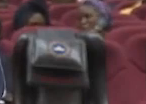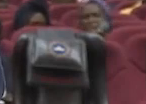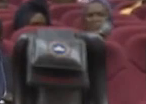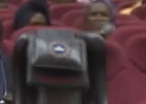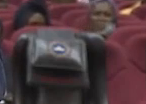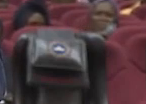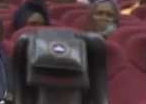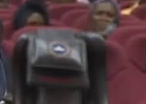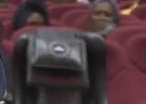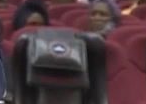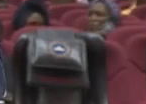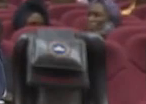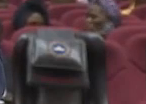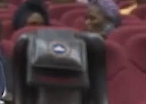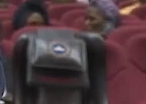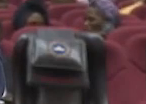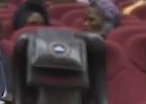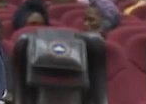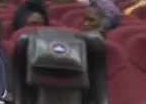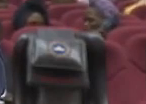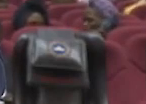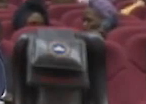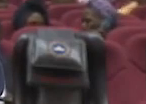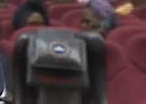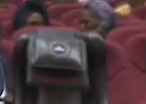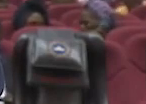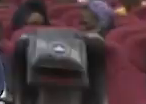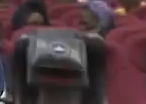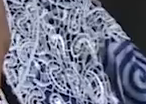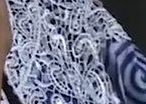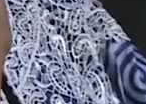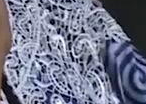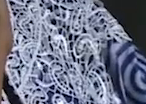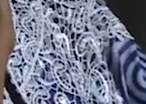all-loving. He loves you. He loves me.